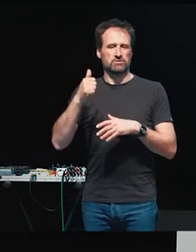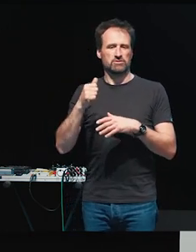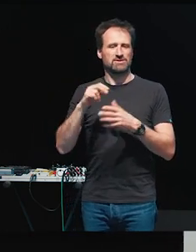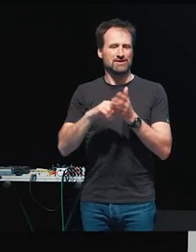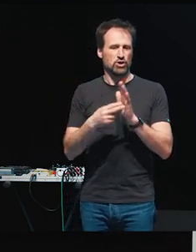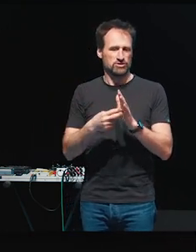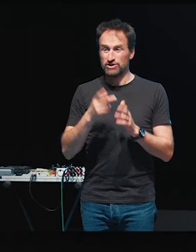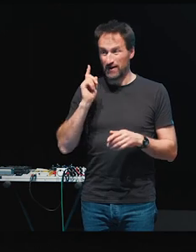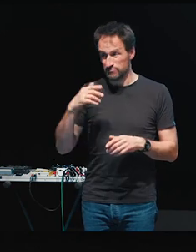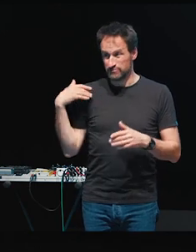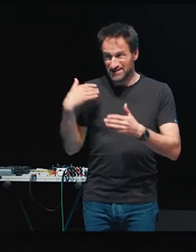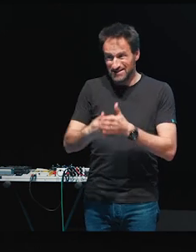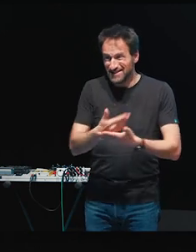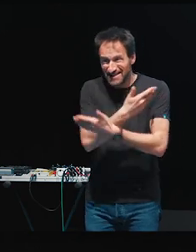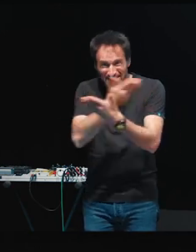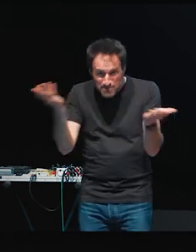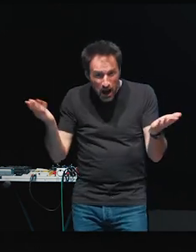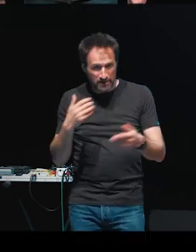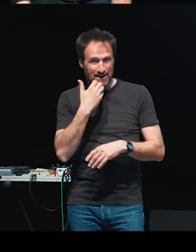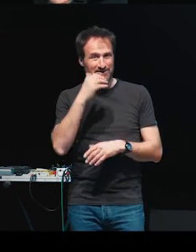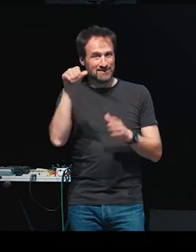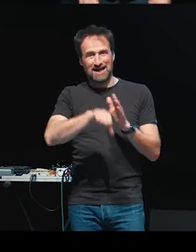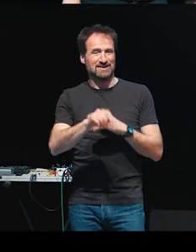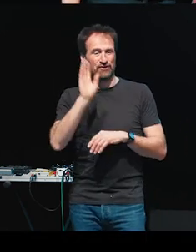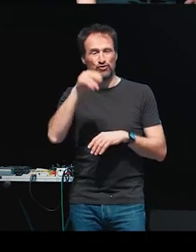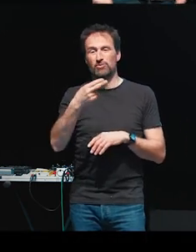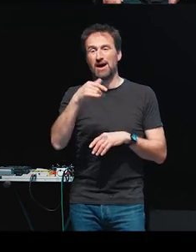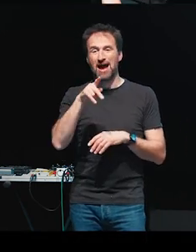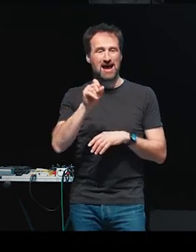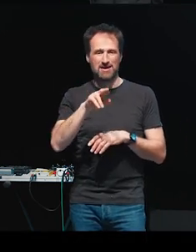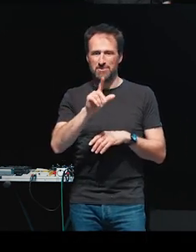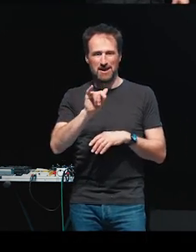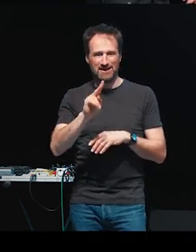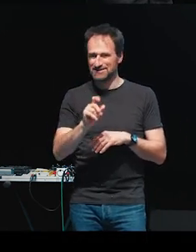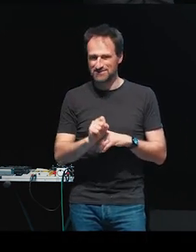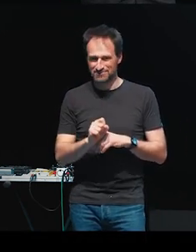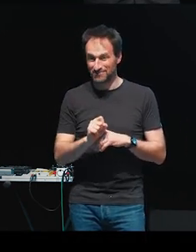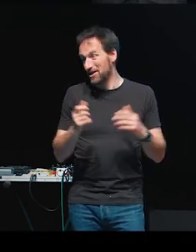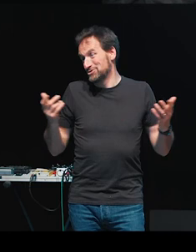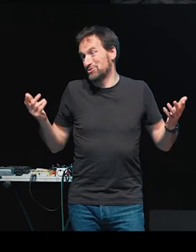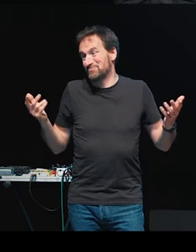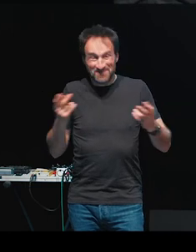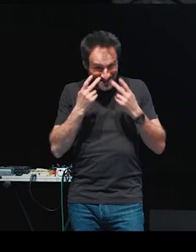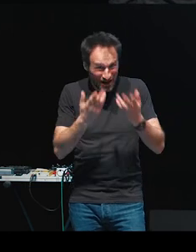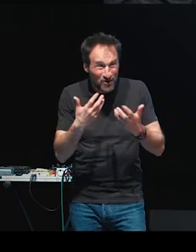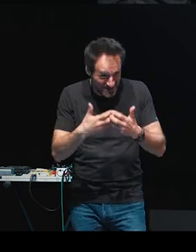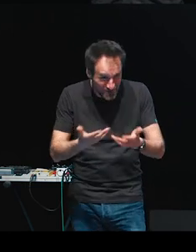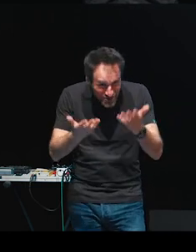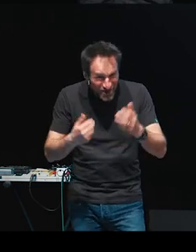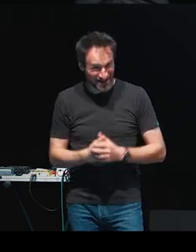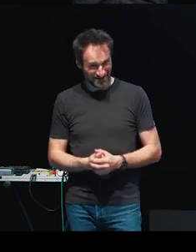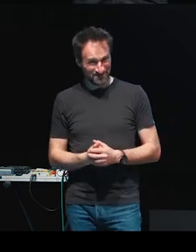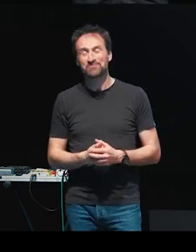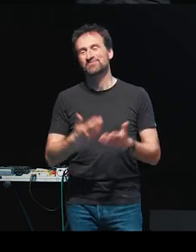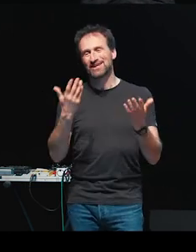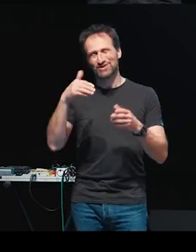a bad word about hyperlinks. So it really seems to work. And in this very scenario, you would end